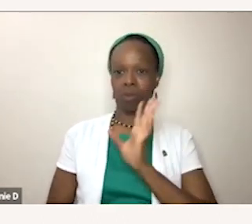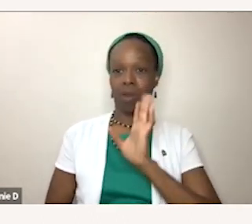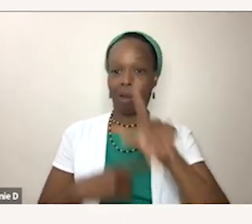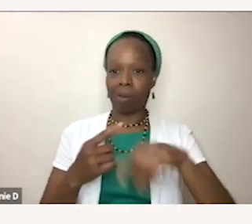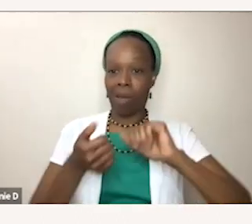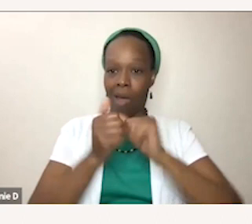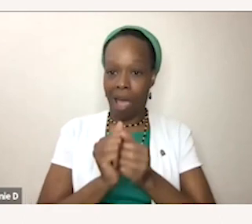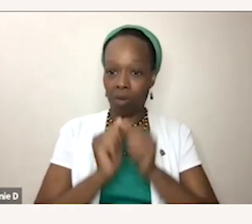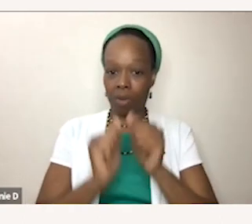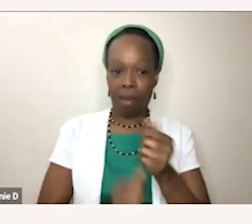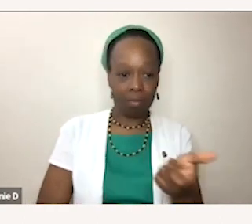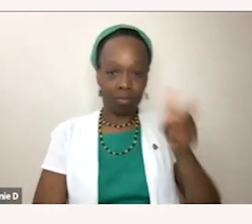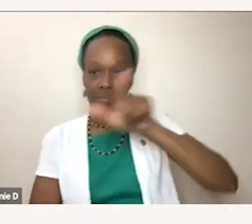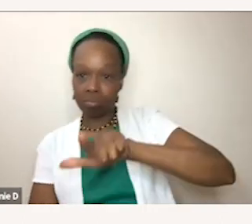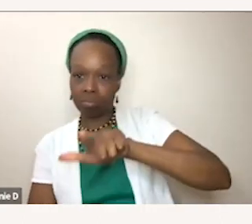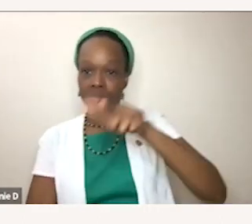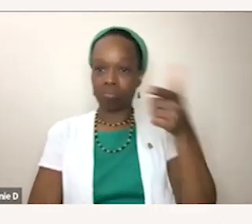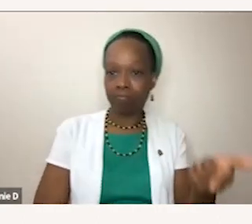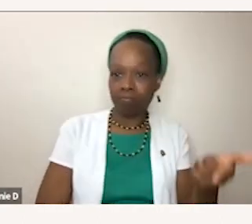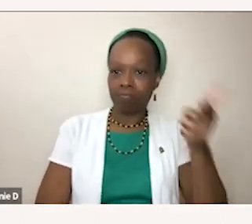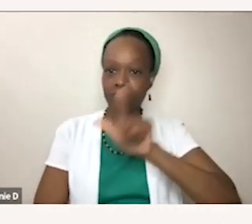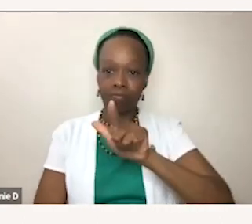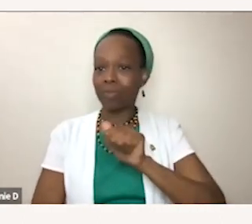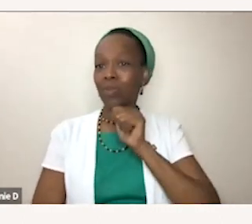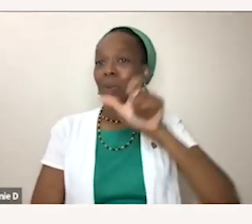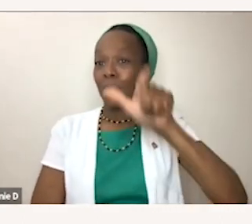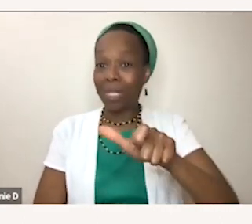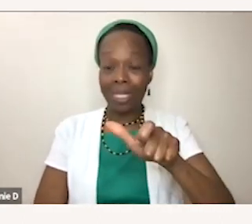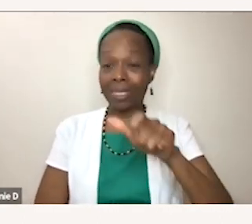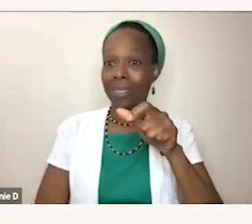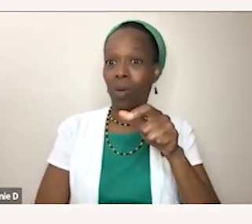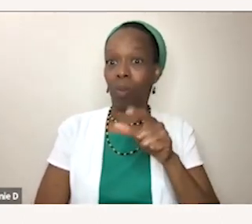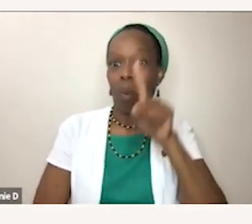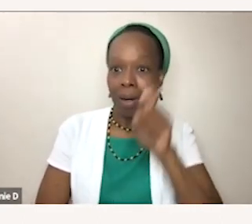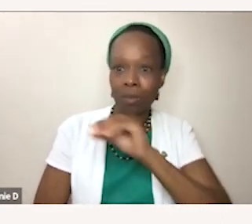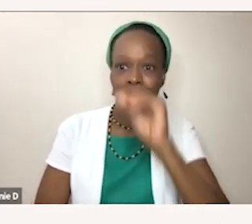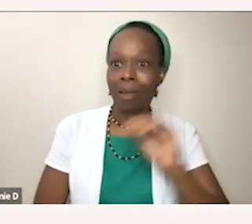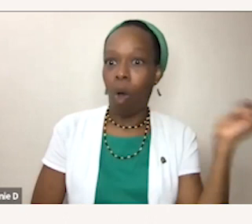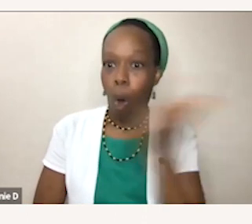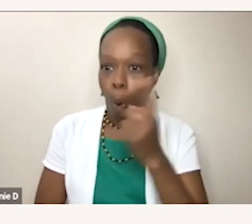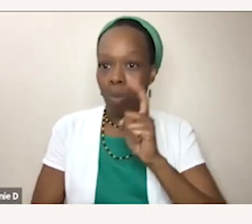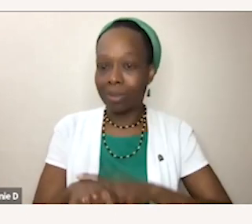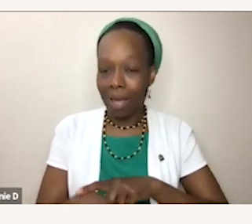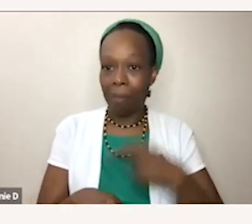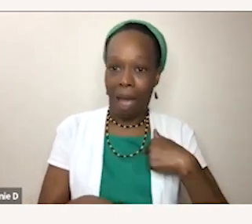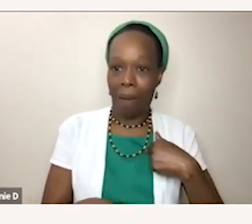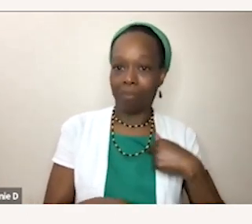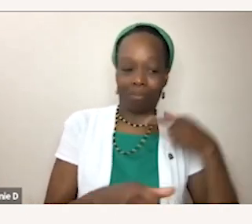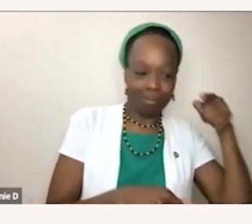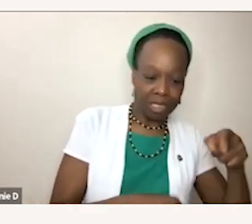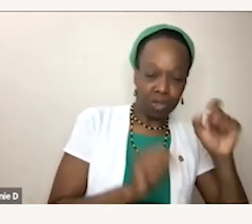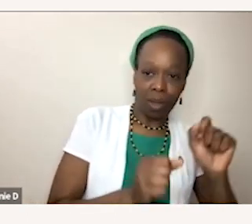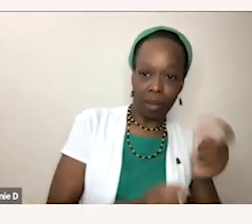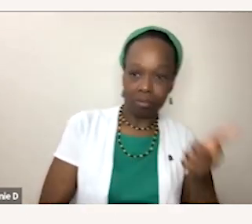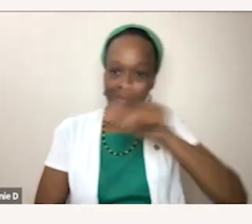of switch back between one or the other, and you don't necessarily have to make a hard and fast choice. So on a personal level,